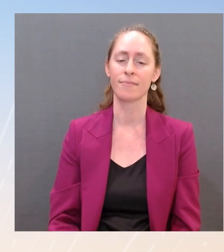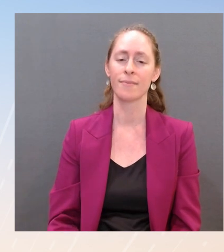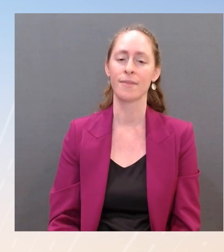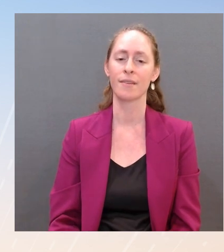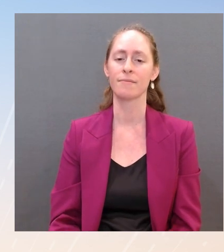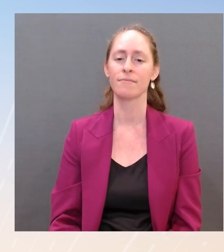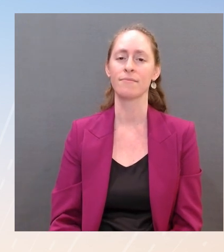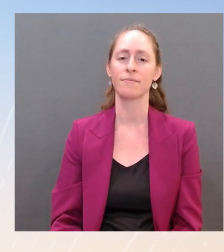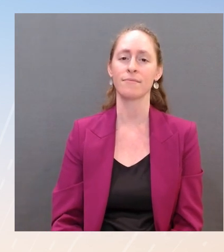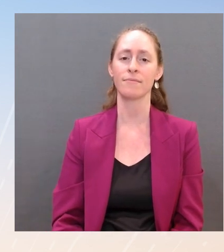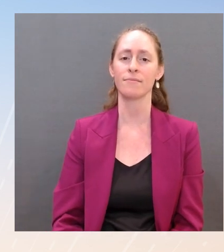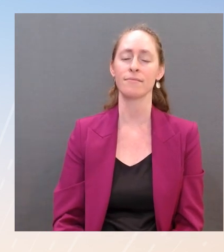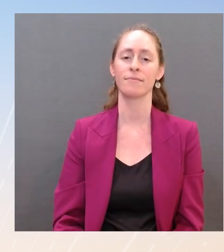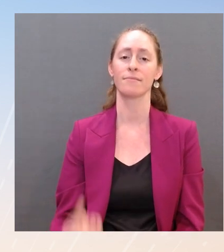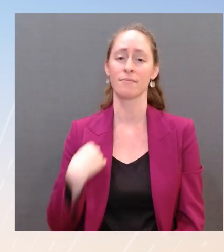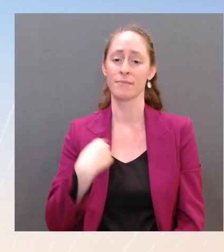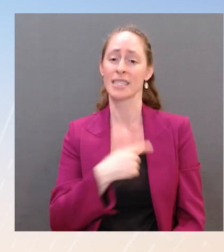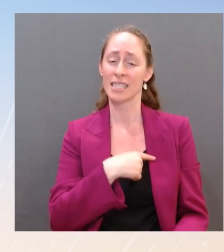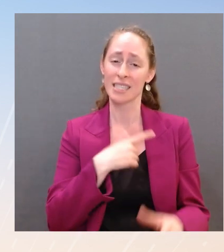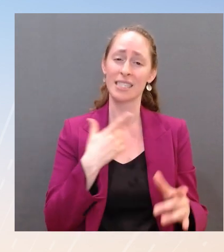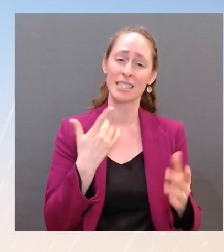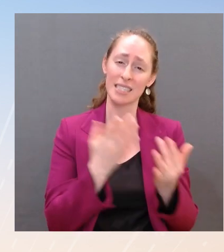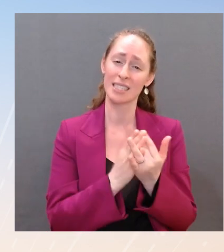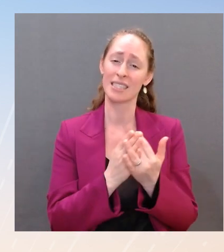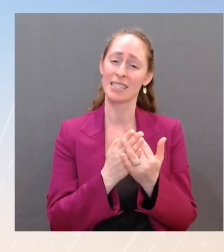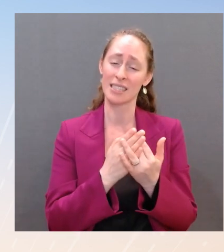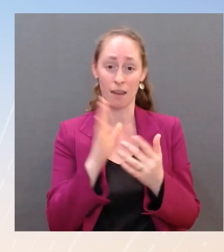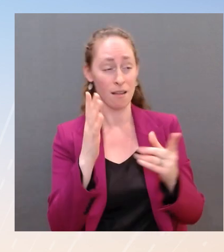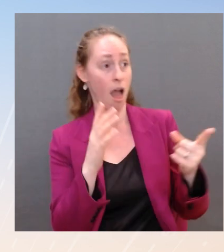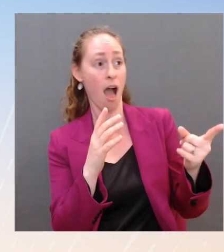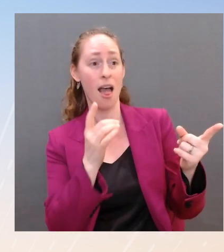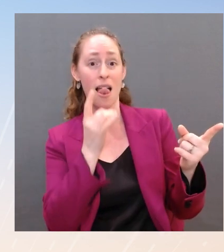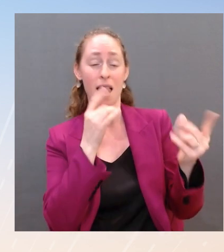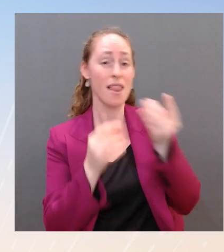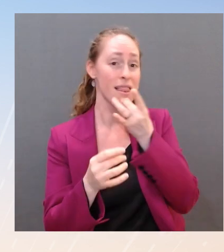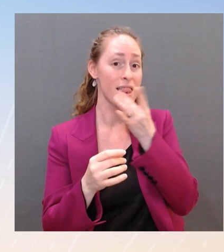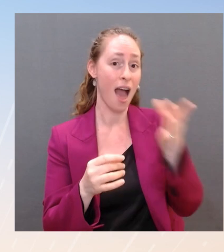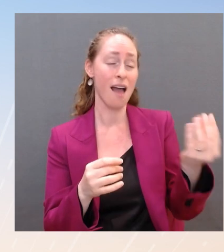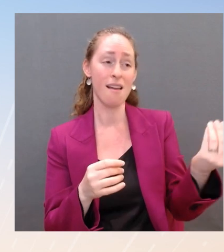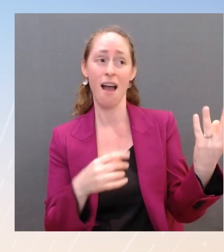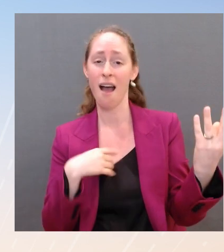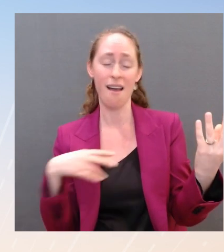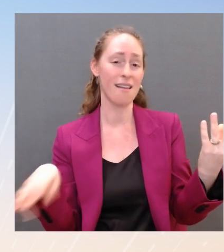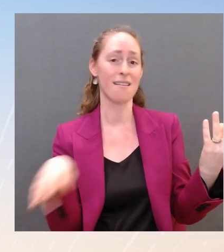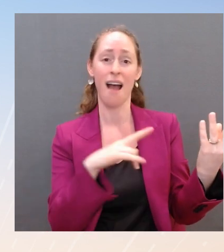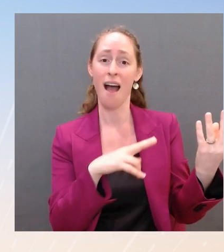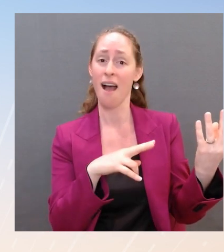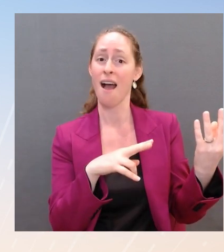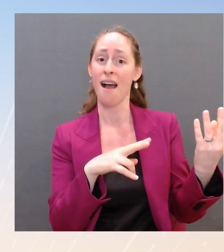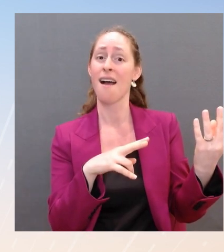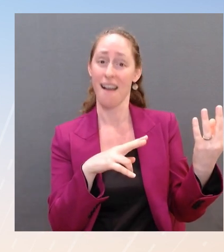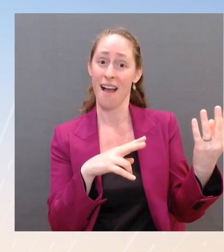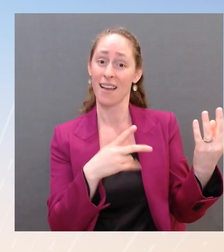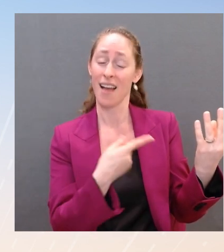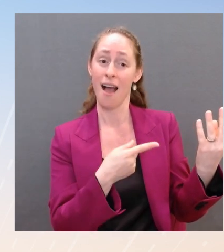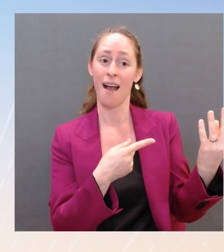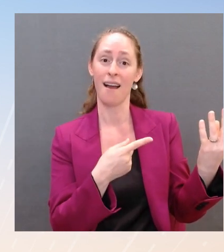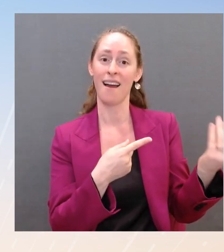it. If we're only brave enough to be it." And I see